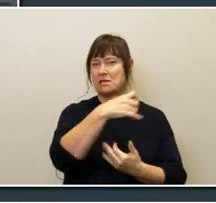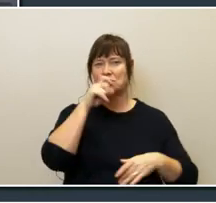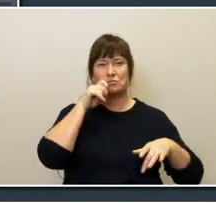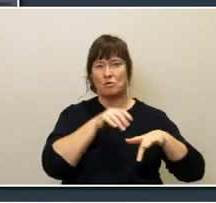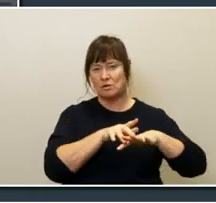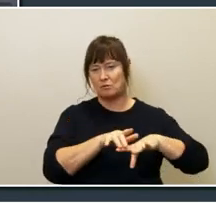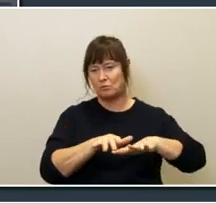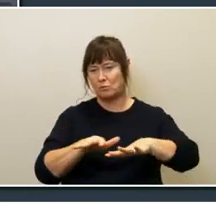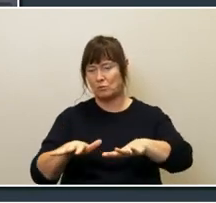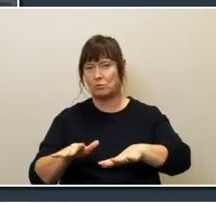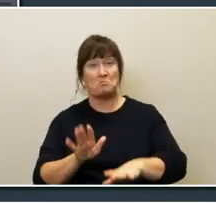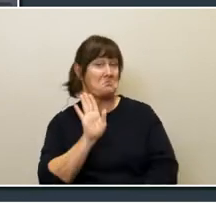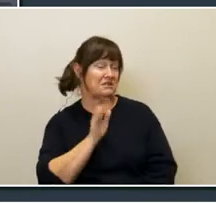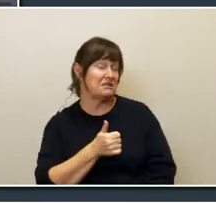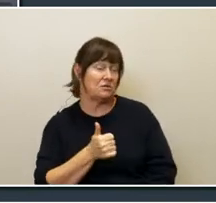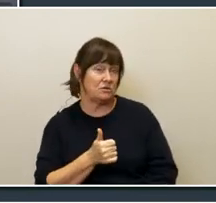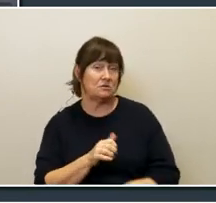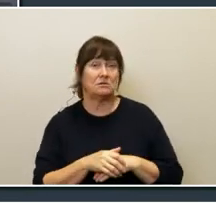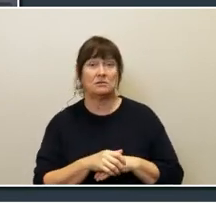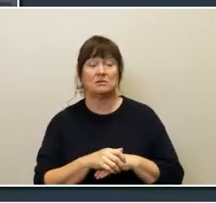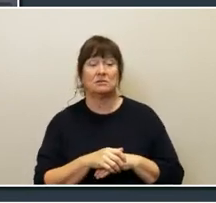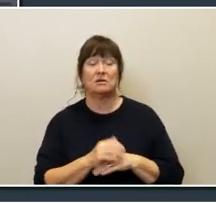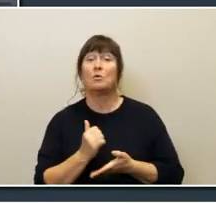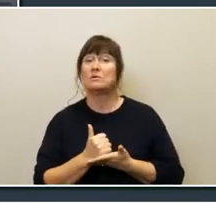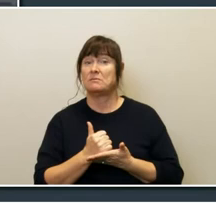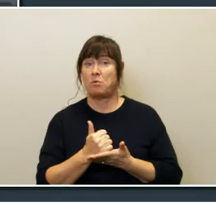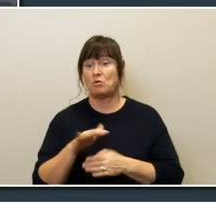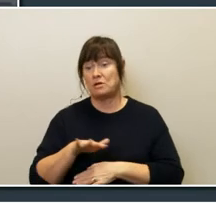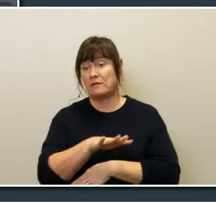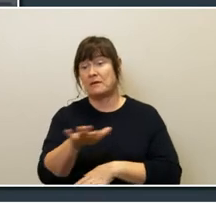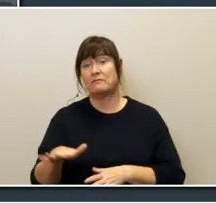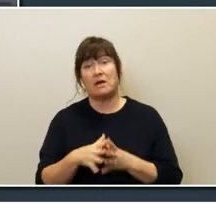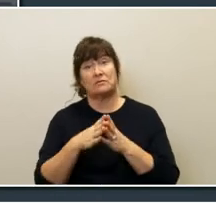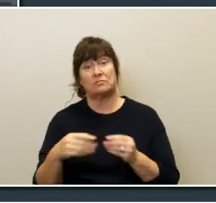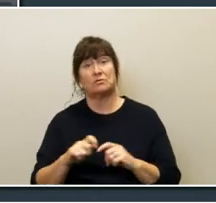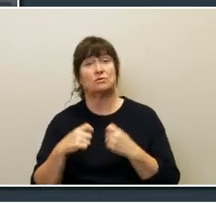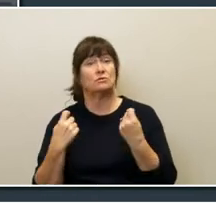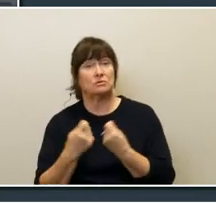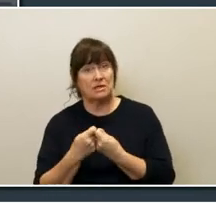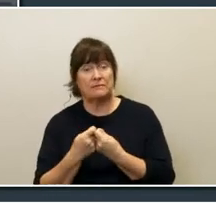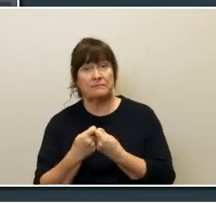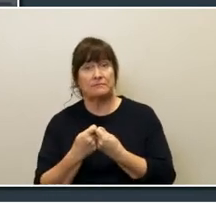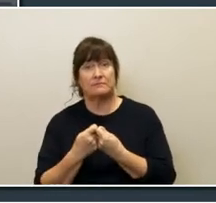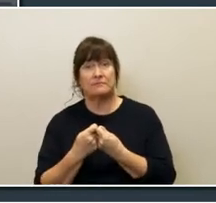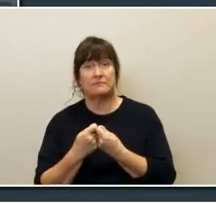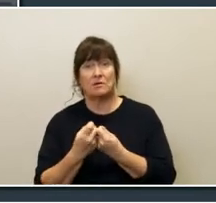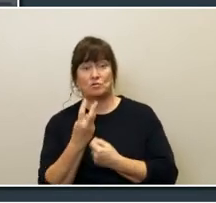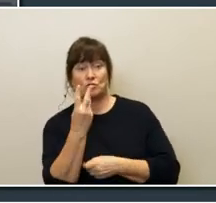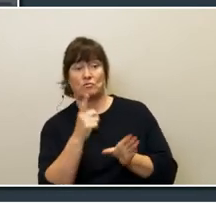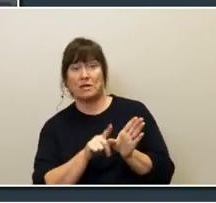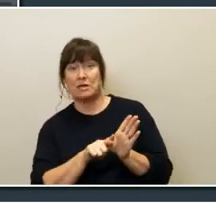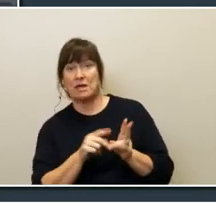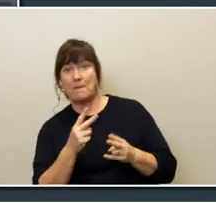good. And we're right behind the environmental solutions team that are doing their 3 years of